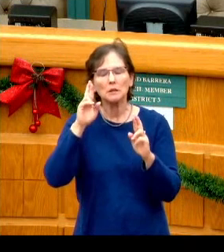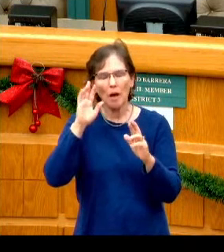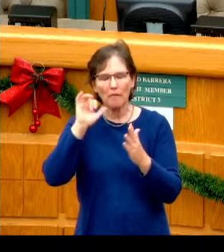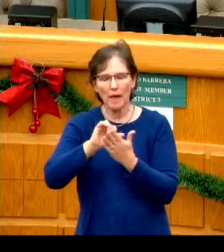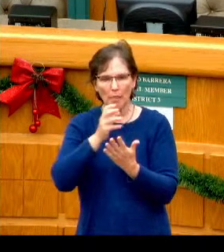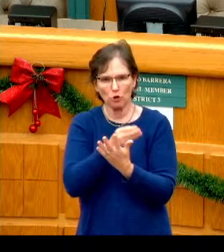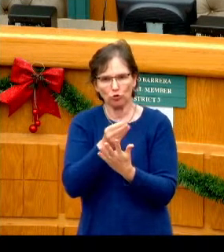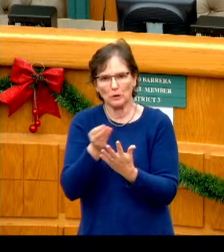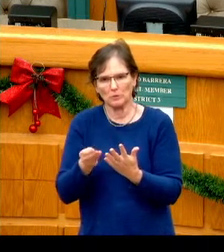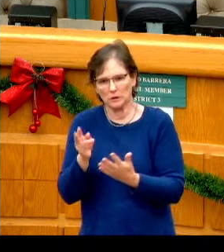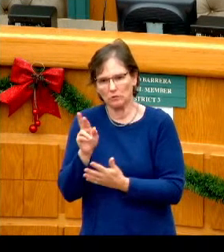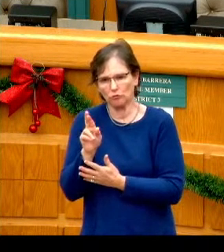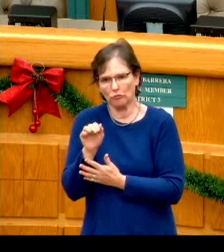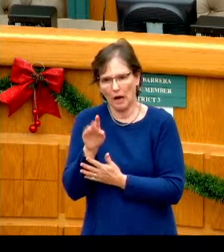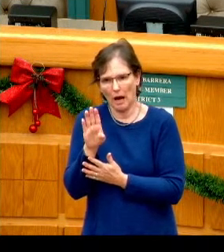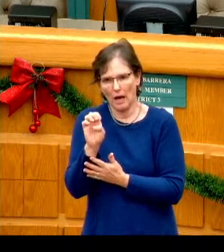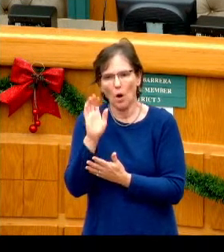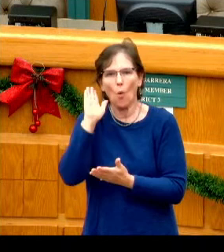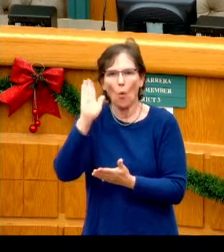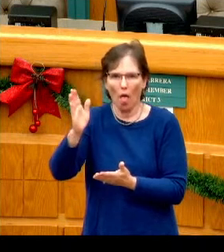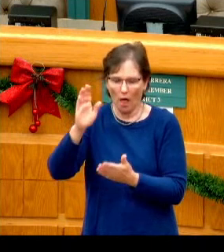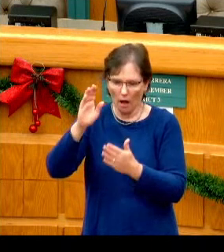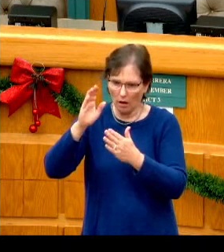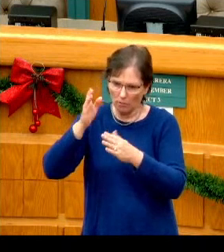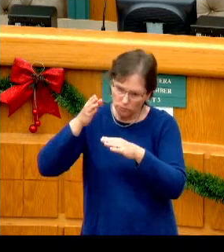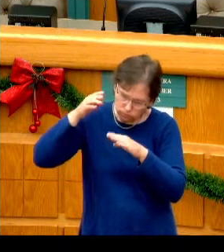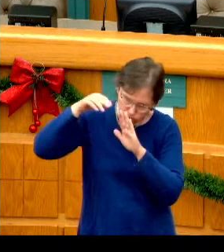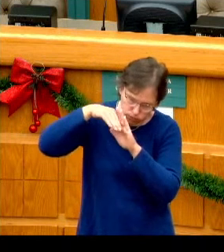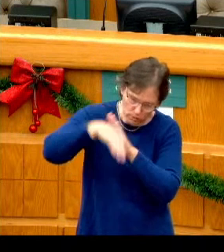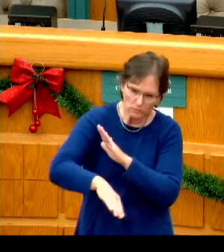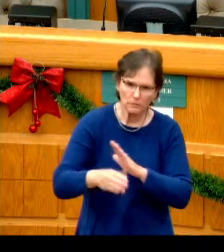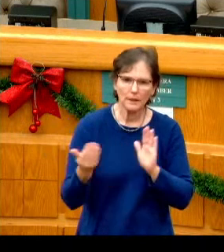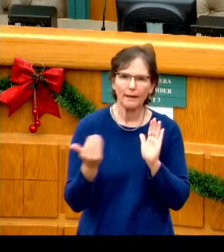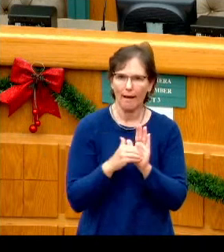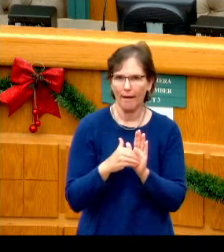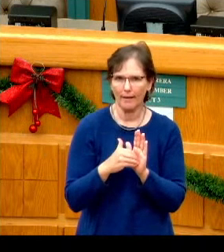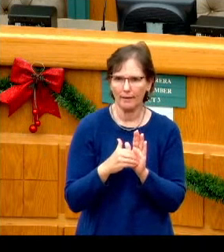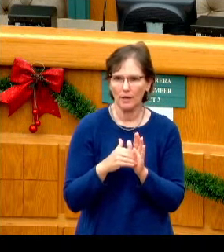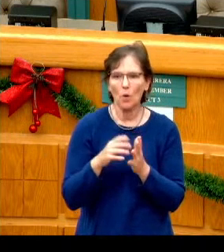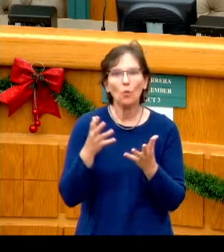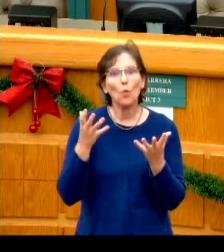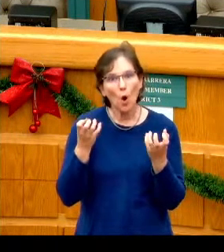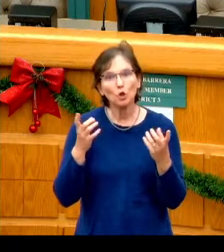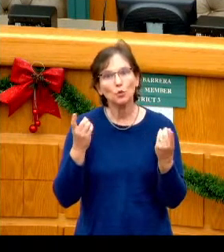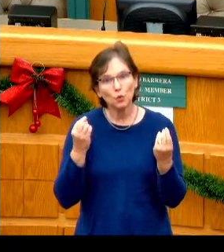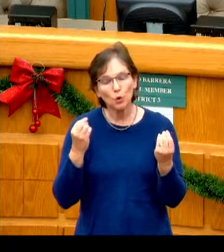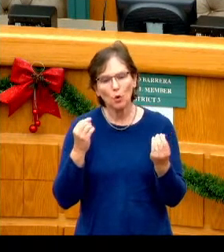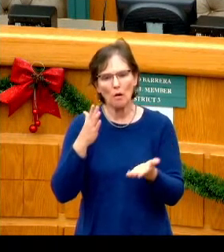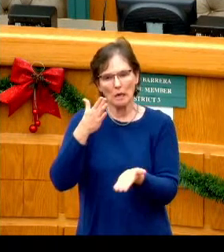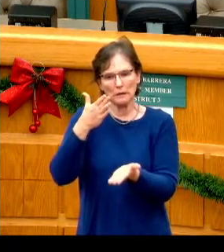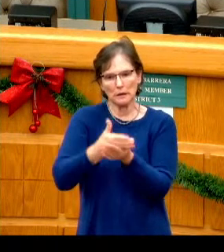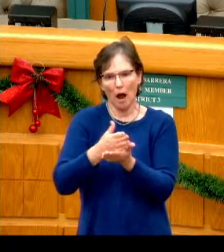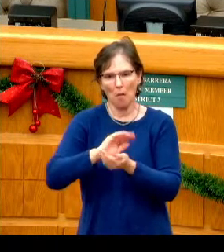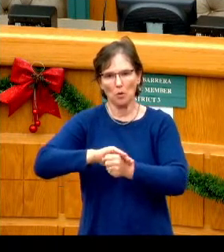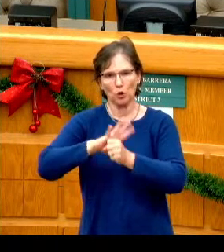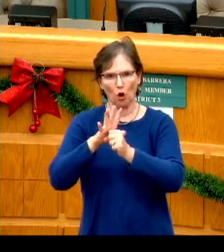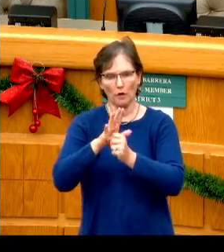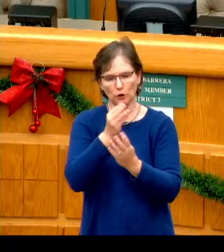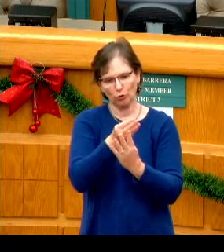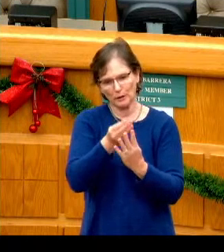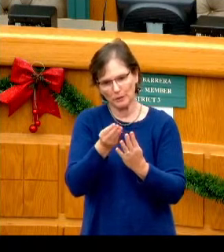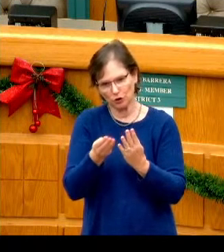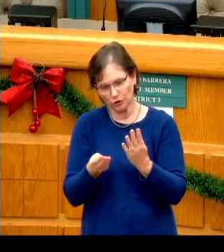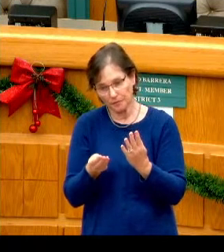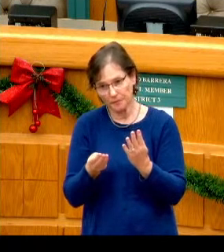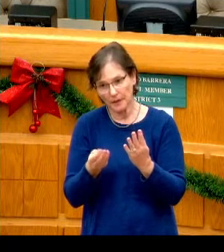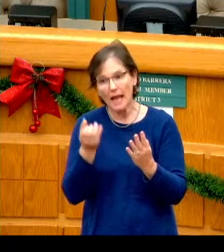well, we're tired of, trying to stop the transmission of COVID, then the peak could go higher, or the